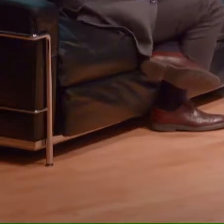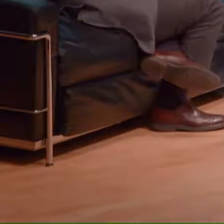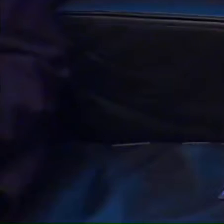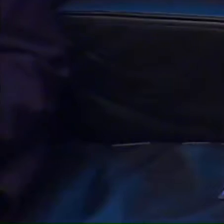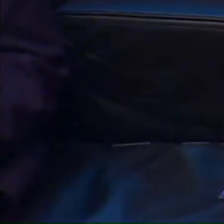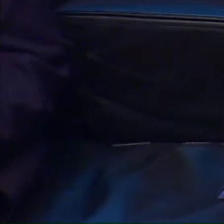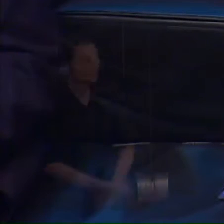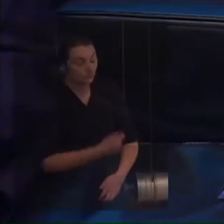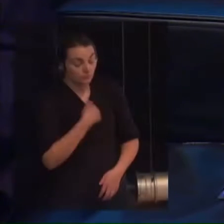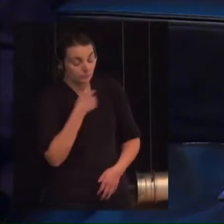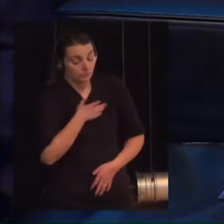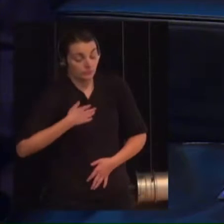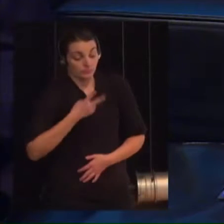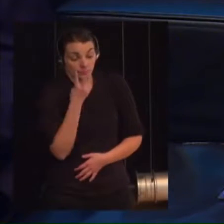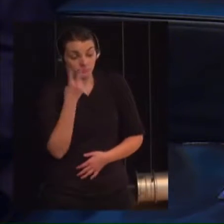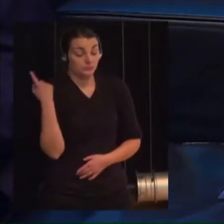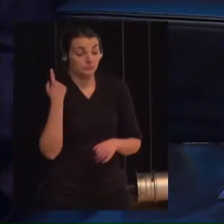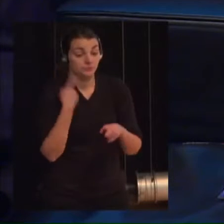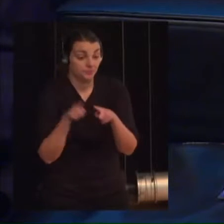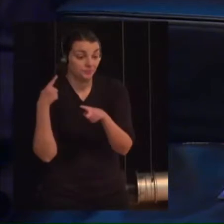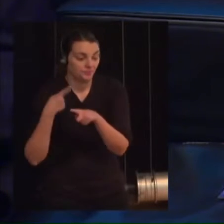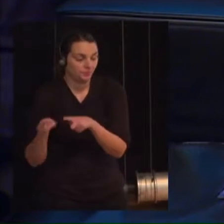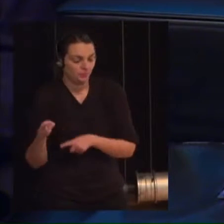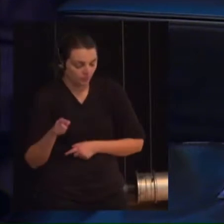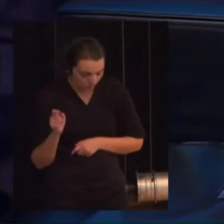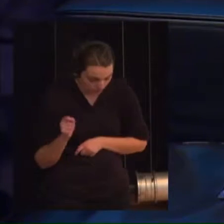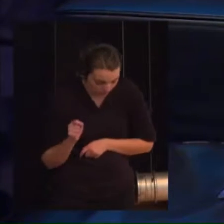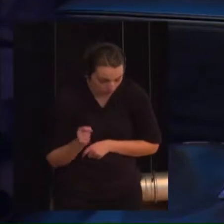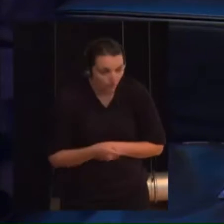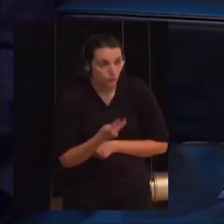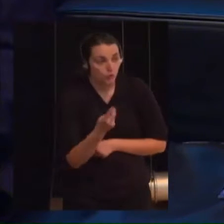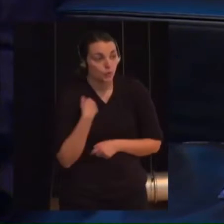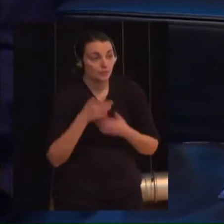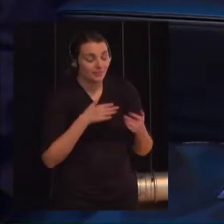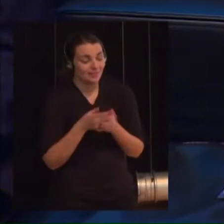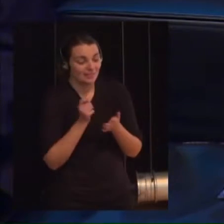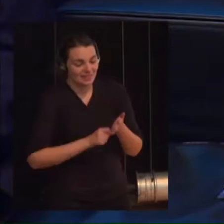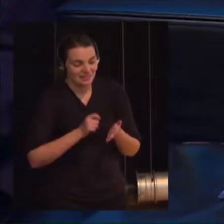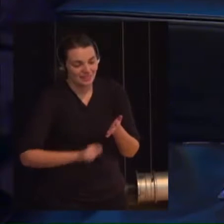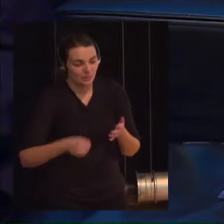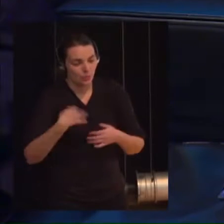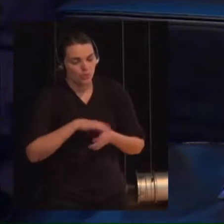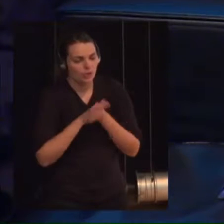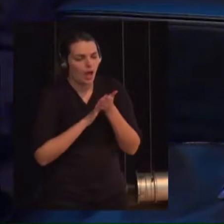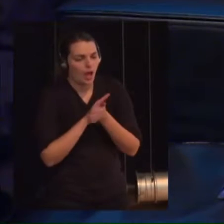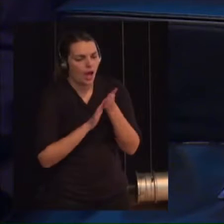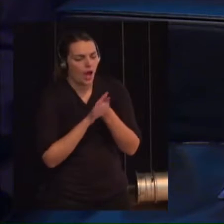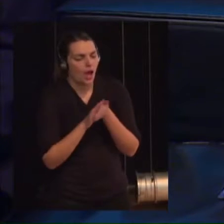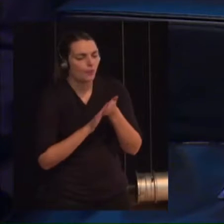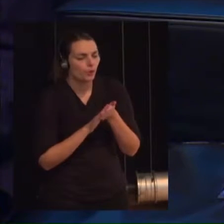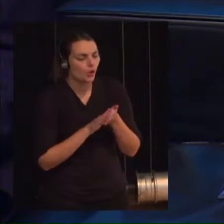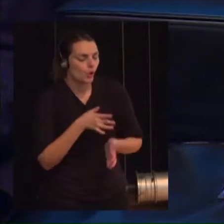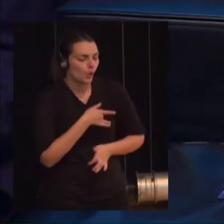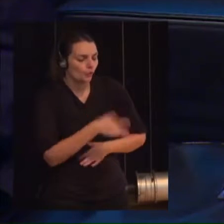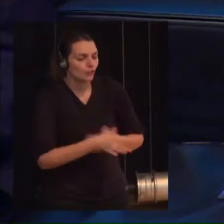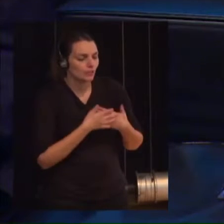A little bit about what I write about, because I don't purely cover philanthropy, but that doesn't mean that I'm not talking to foundations a